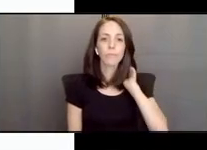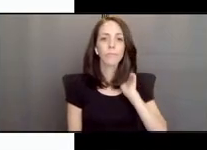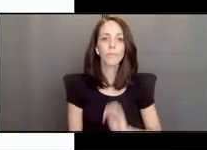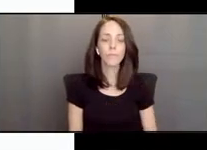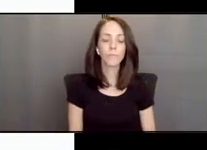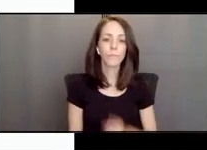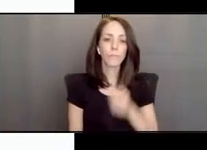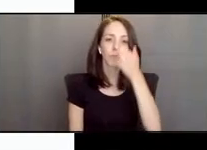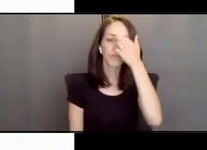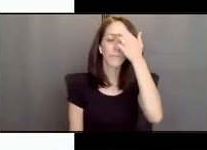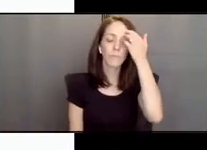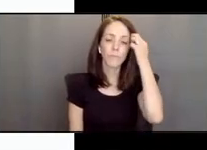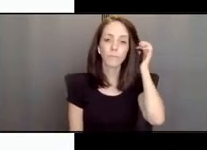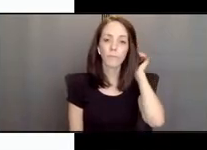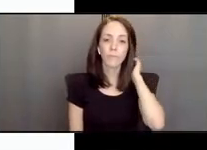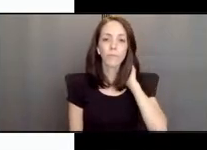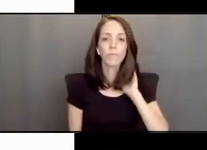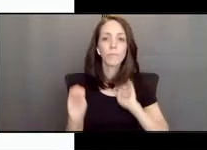See any?